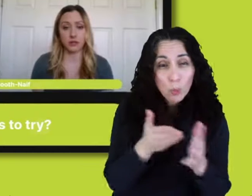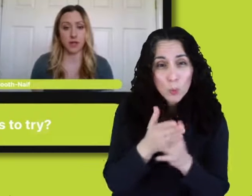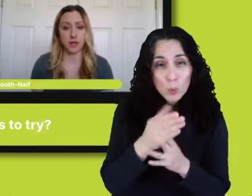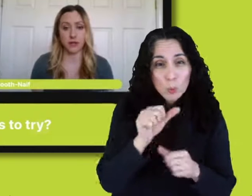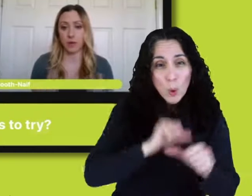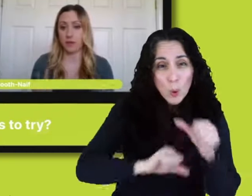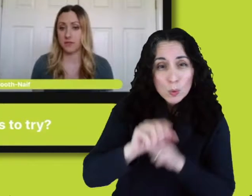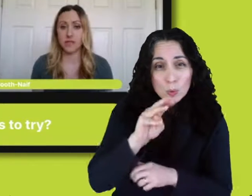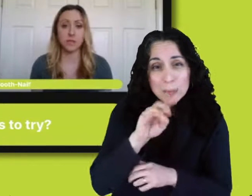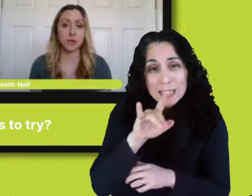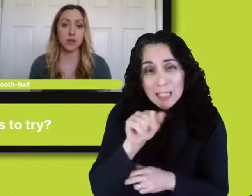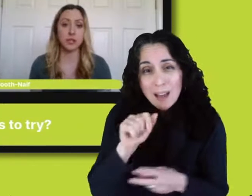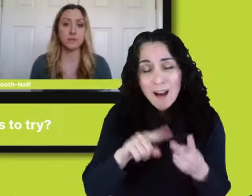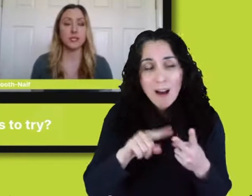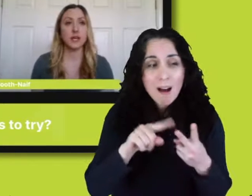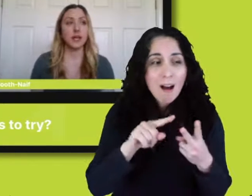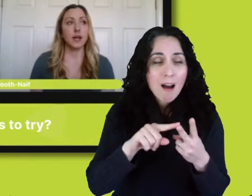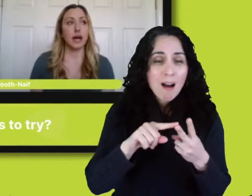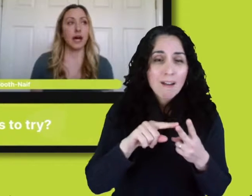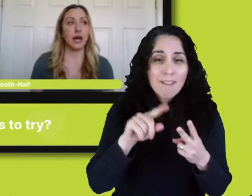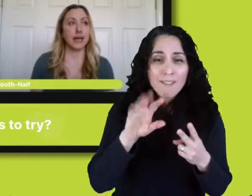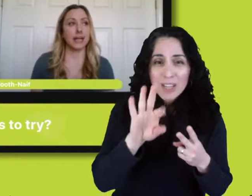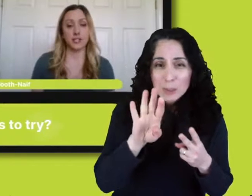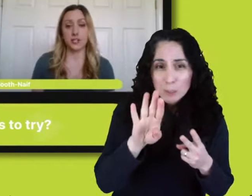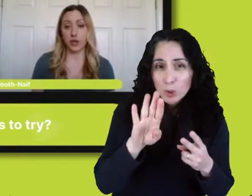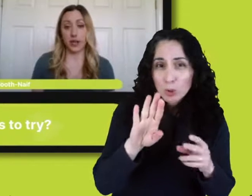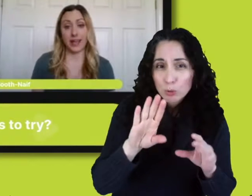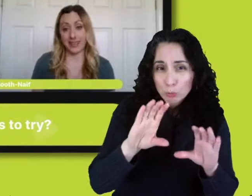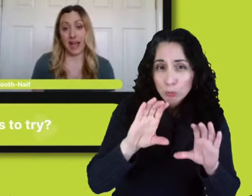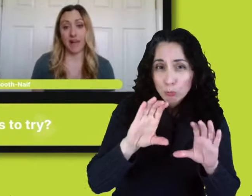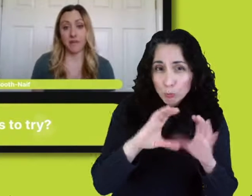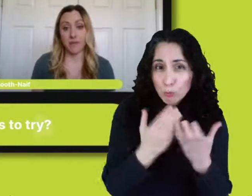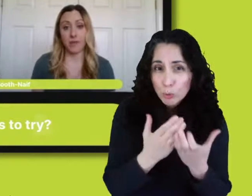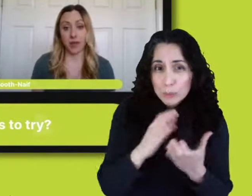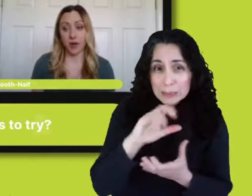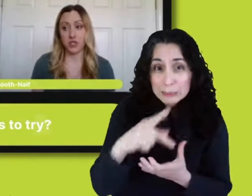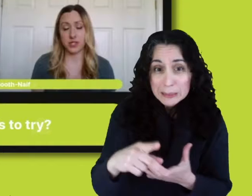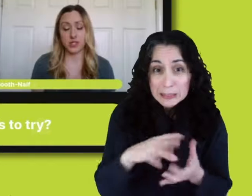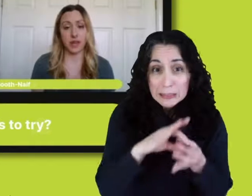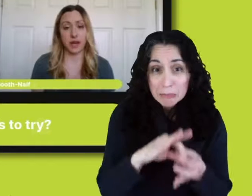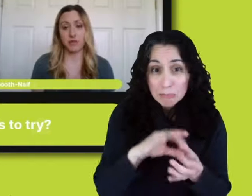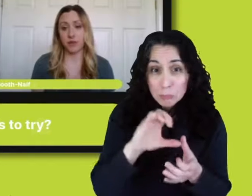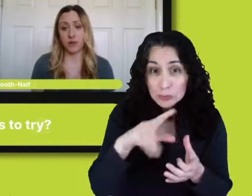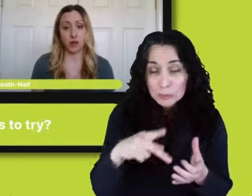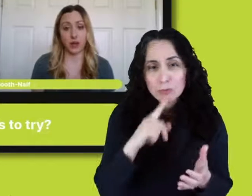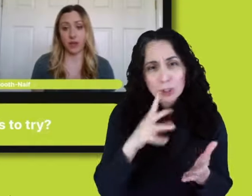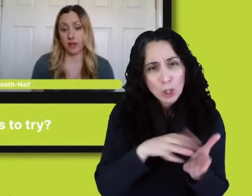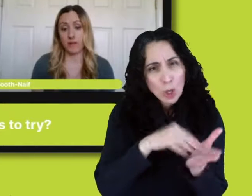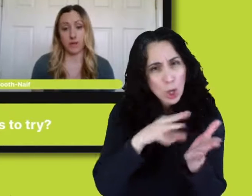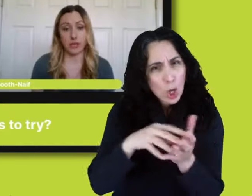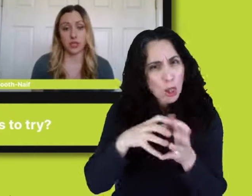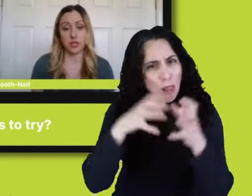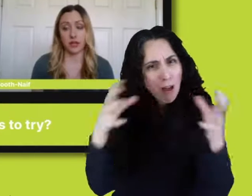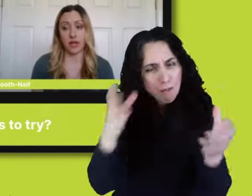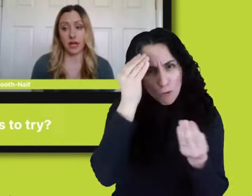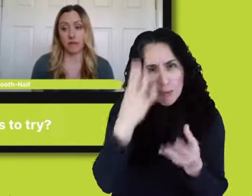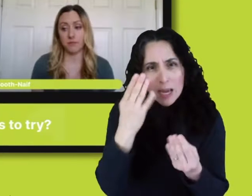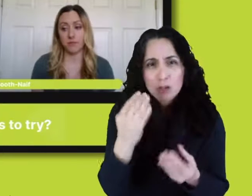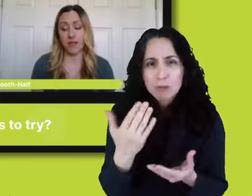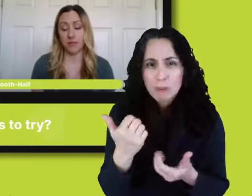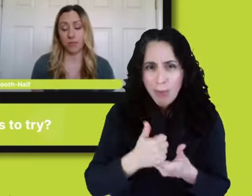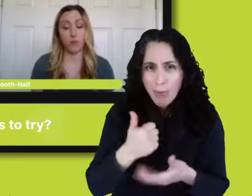those, cerebral palsy Facebook groups. And just learning a lot from there, which is a lot of, great